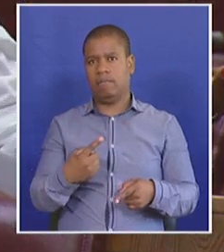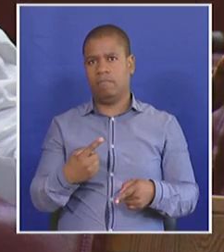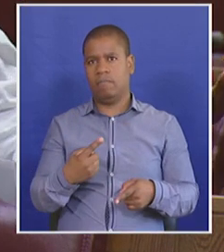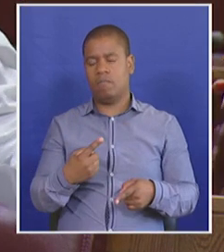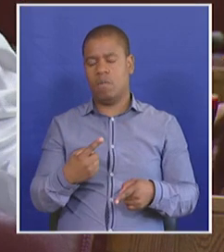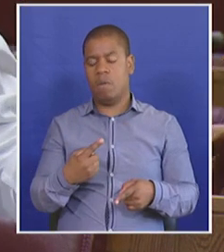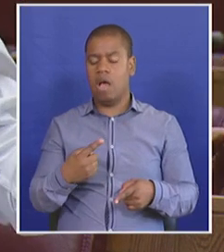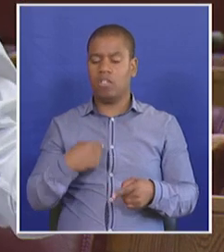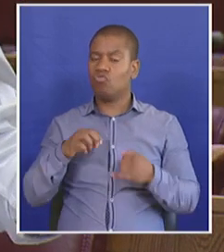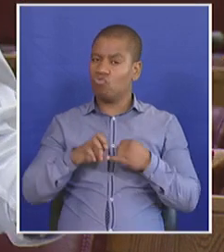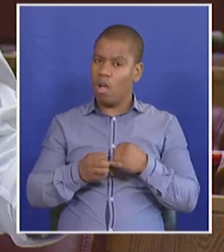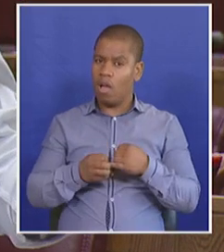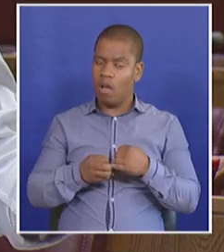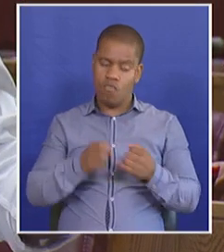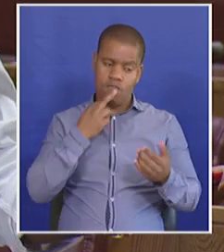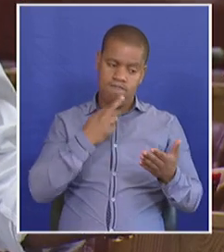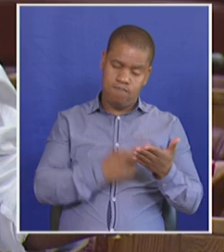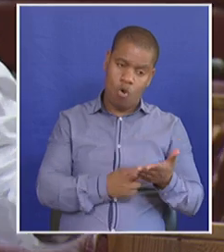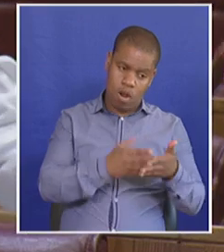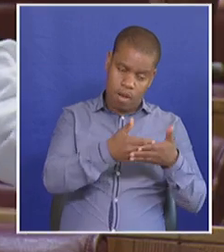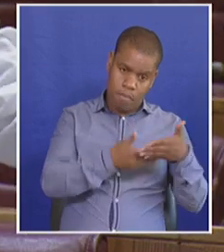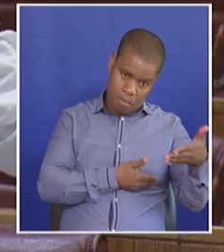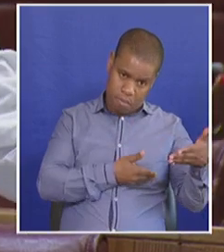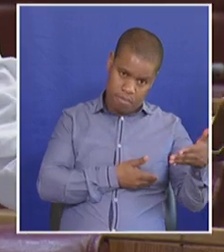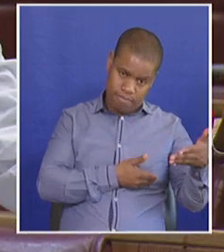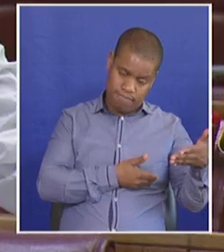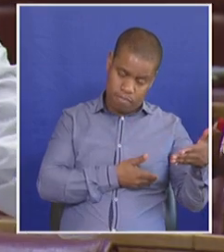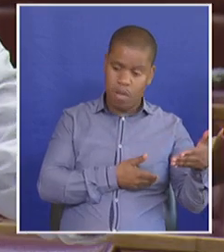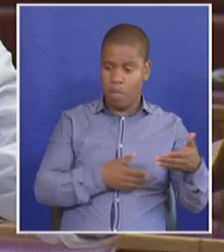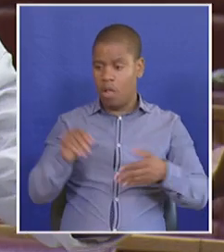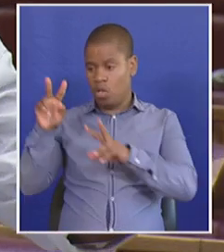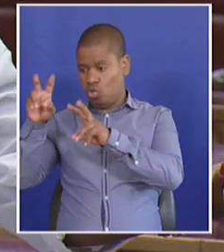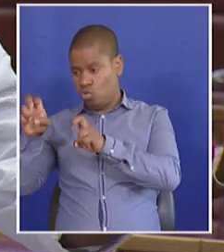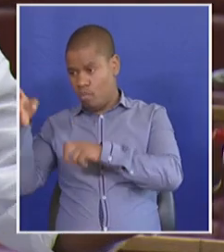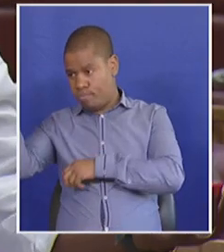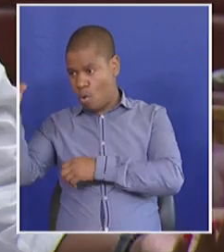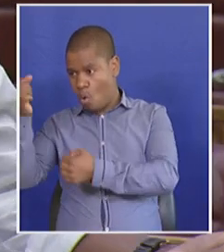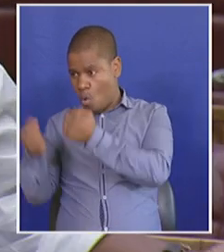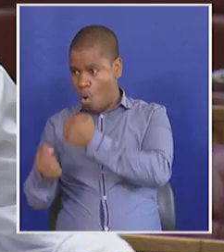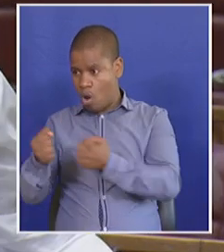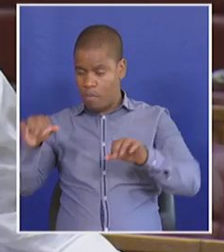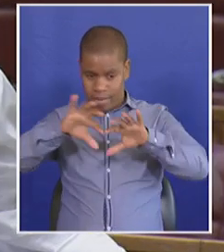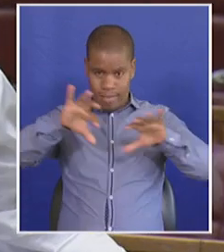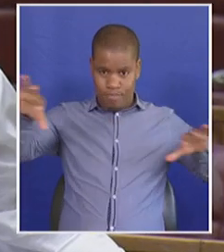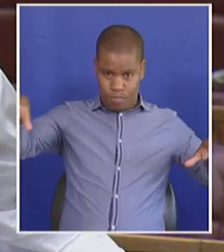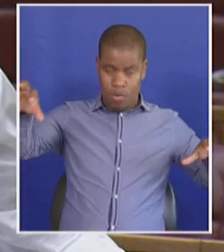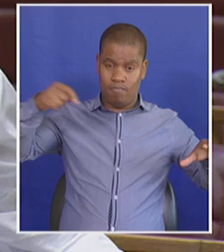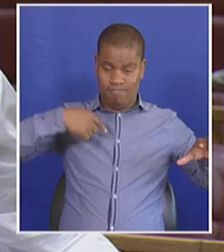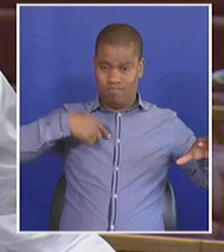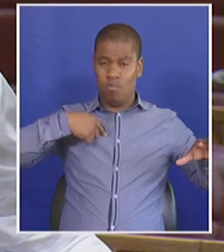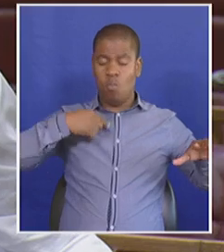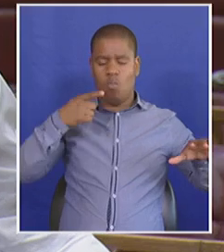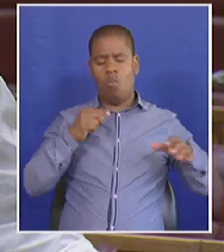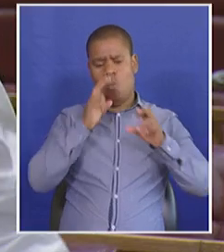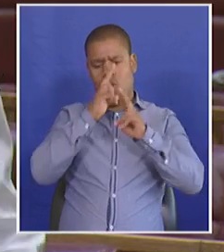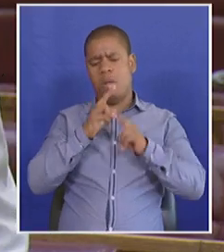to separate the report he has presented and the matter at the court. For me, what Honorable